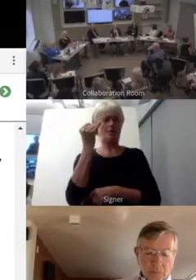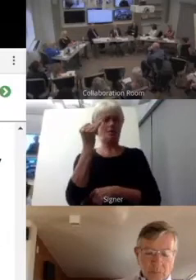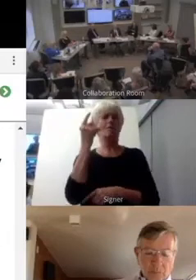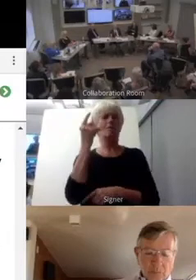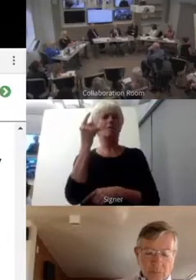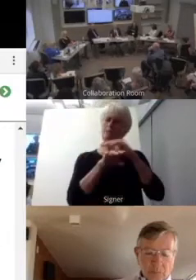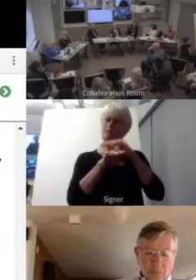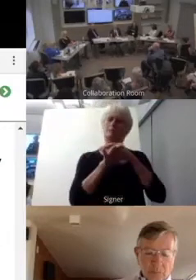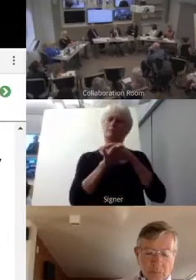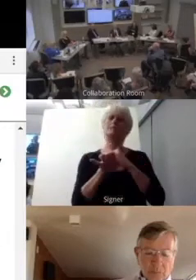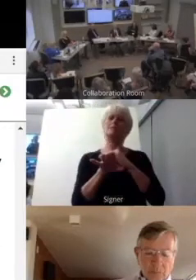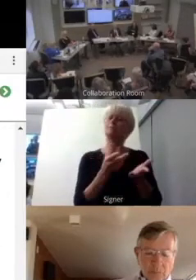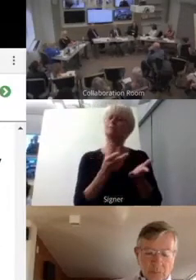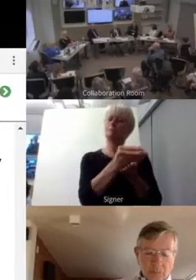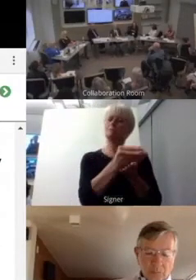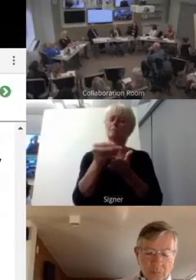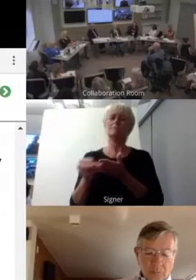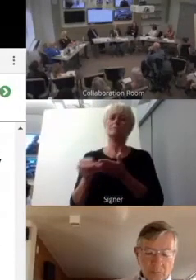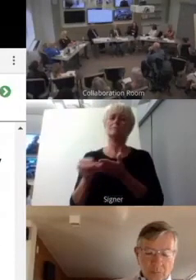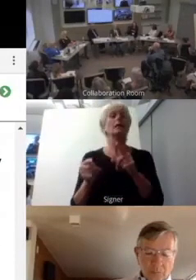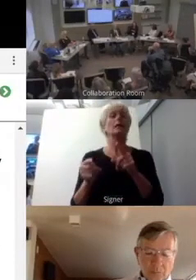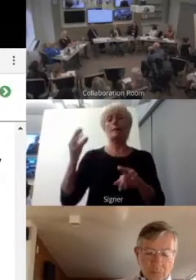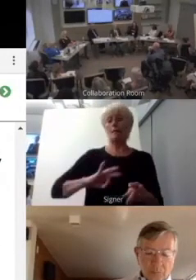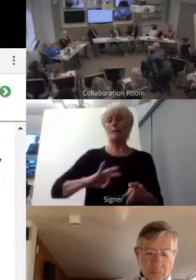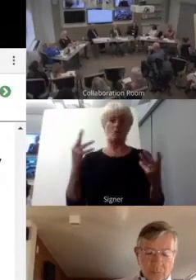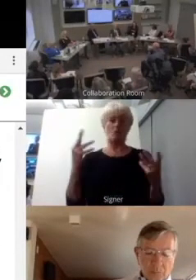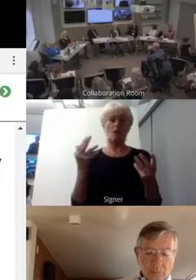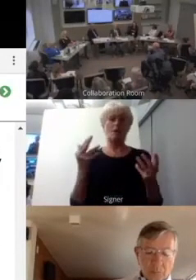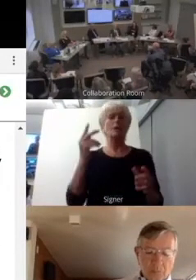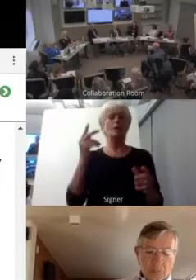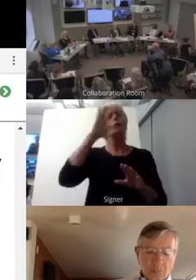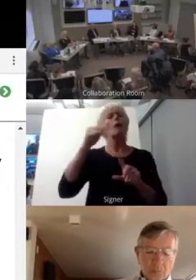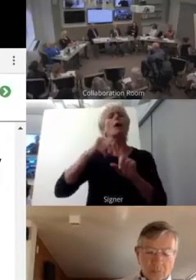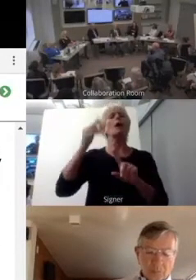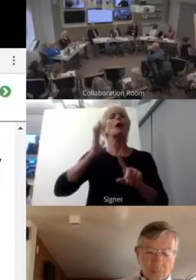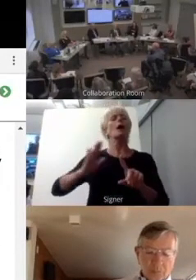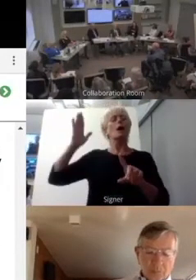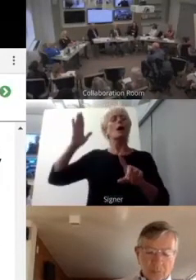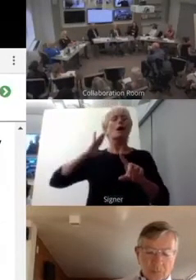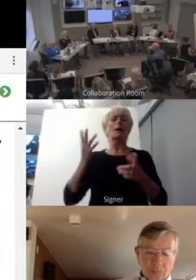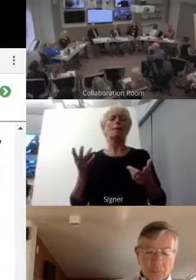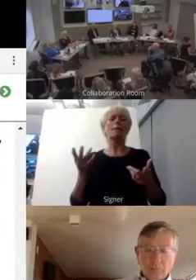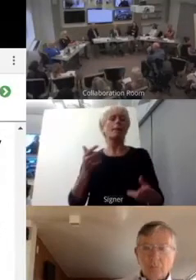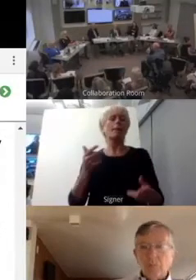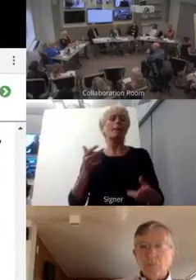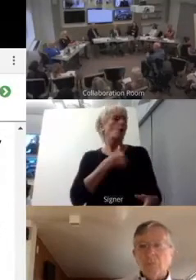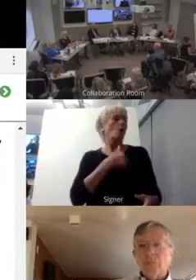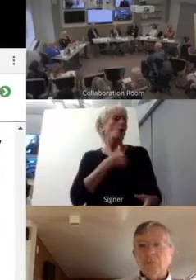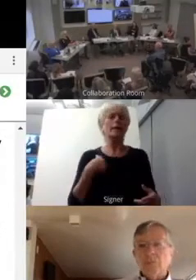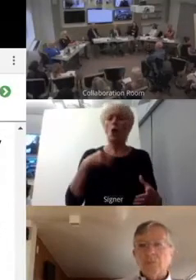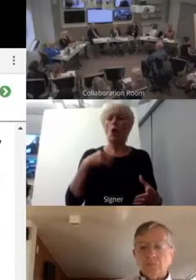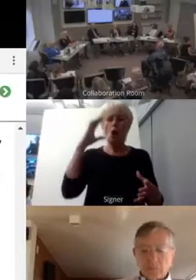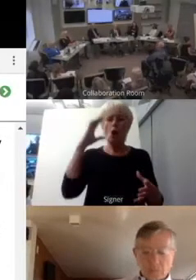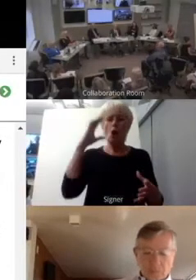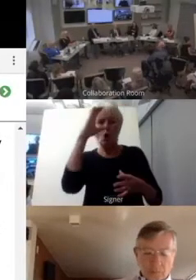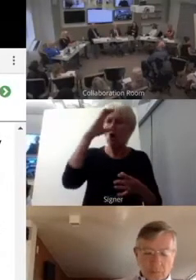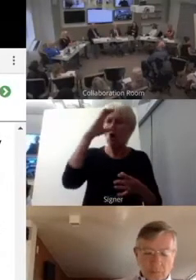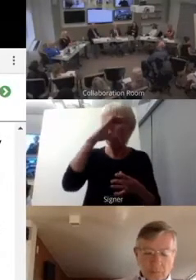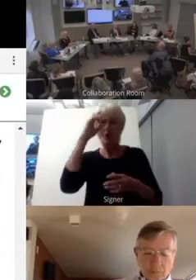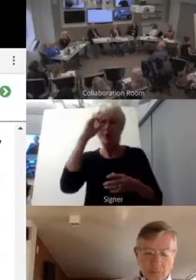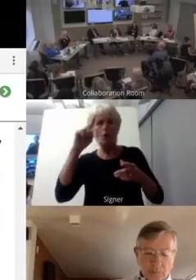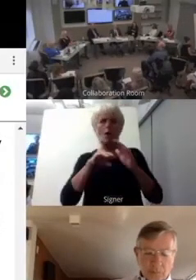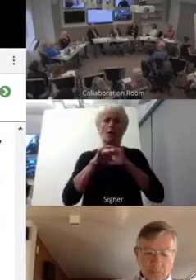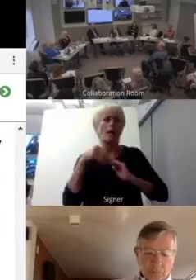is previously we were all looking for accessibility, and we would go to the vendors and we say, you need to be accessible and you need to meet